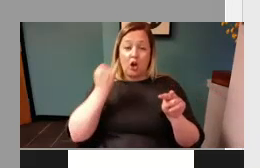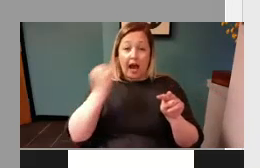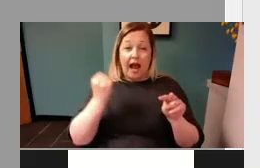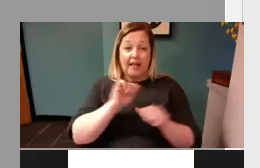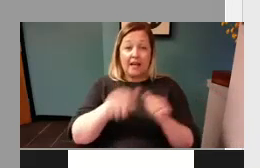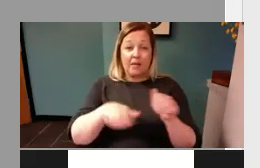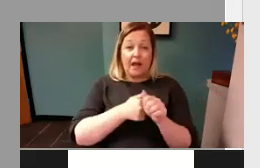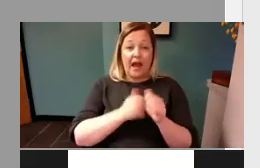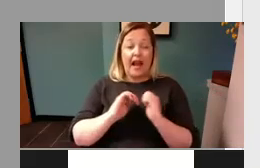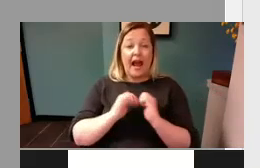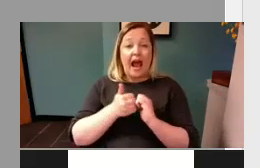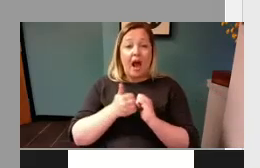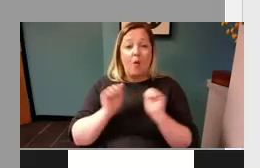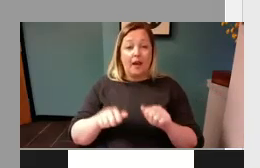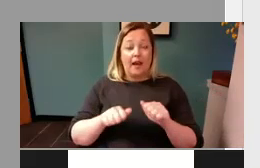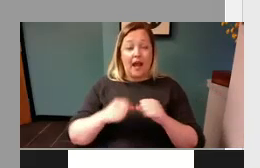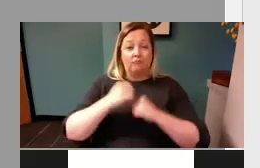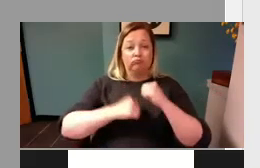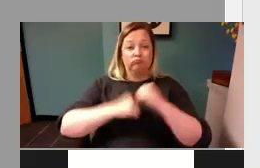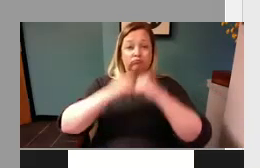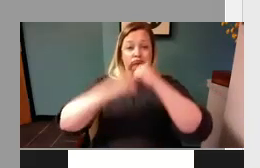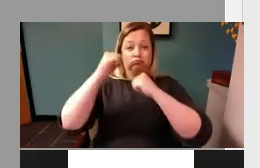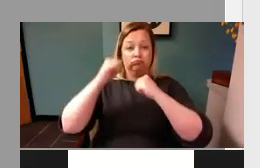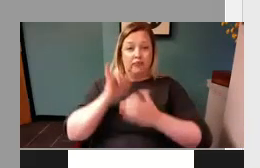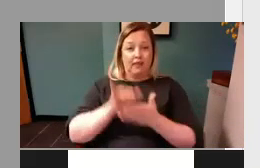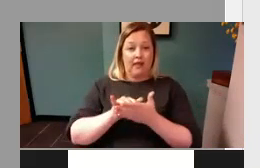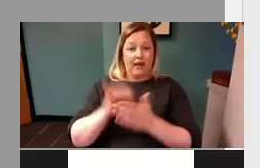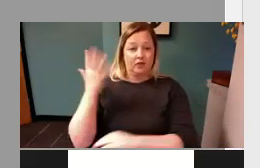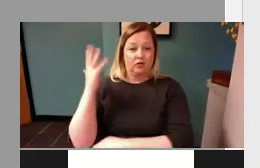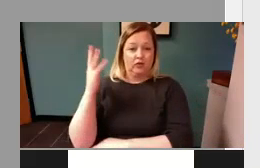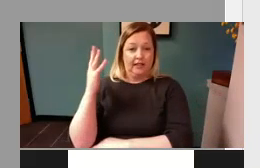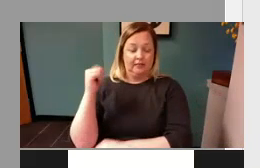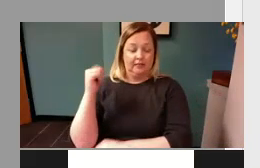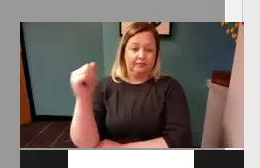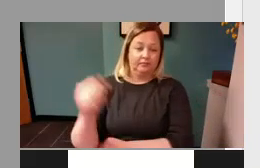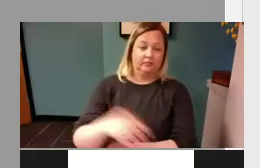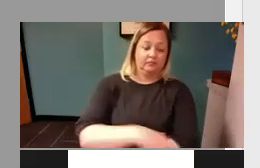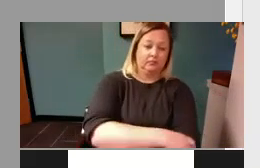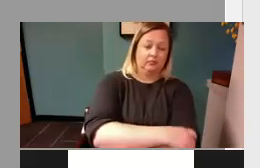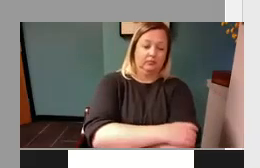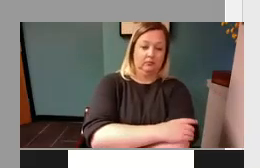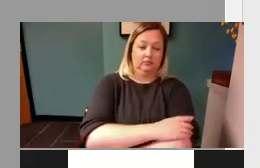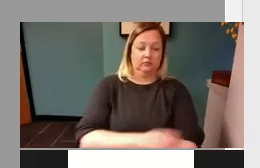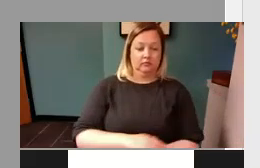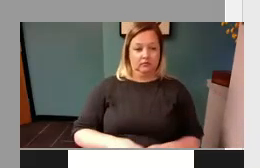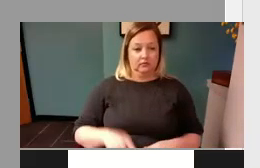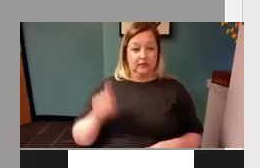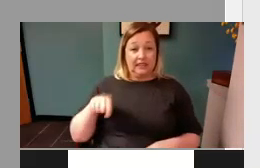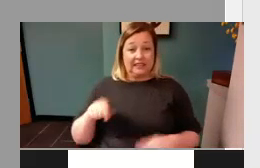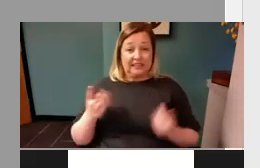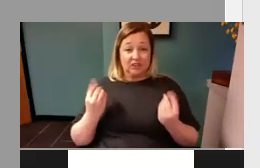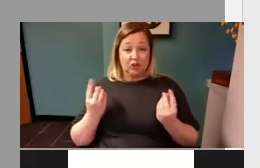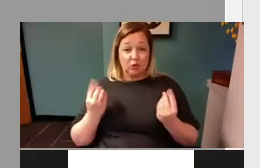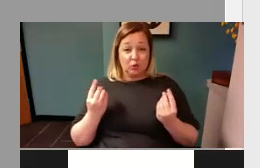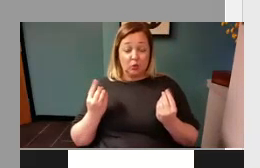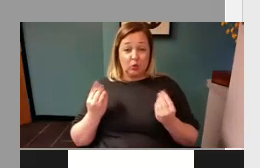construct this particular tree. So what we need to do is minimize the number of